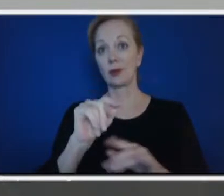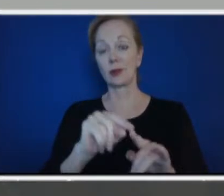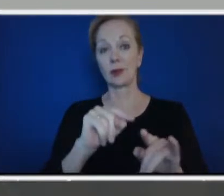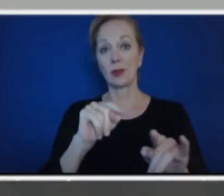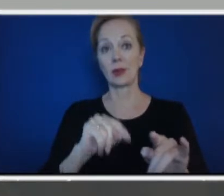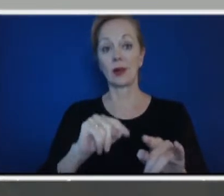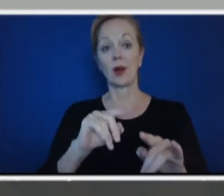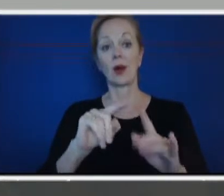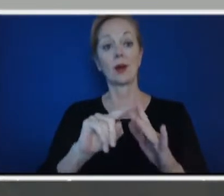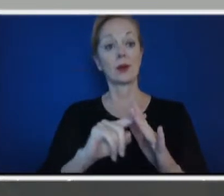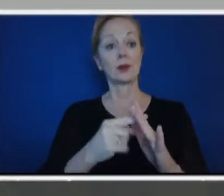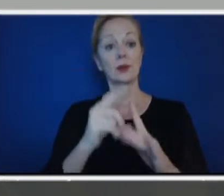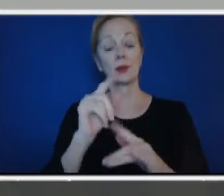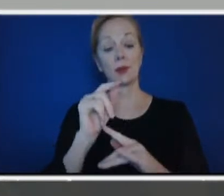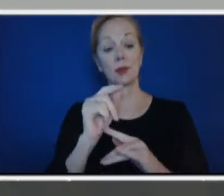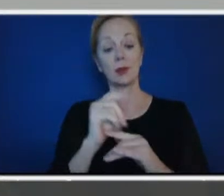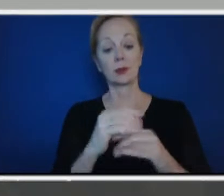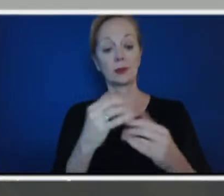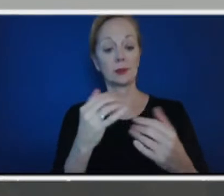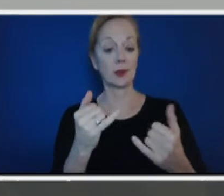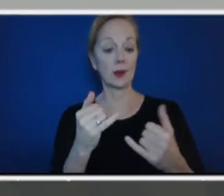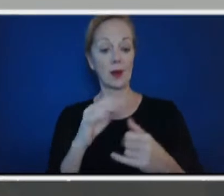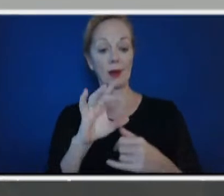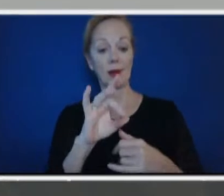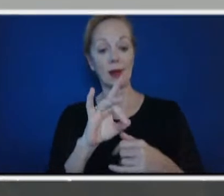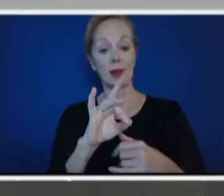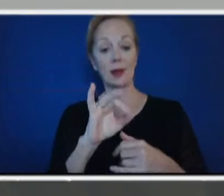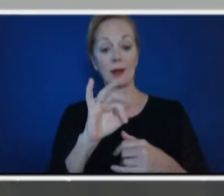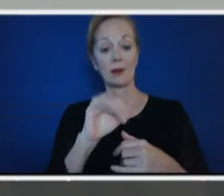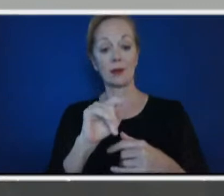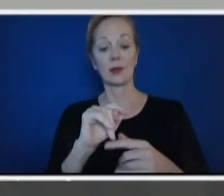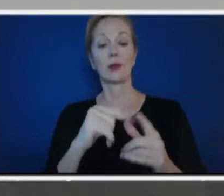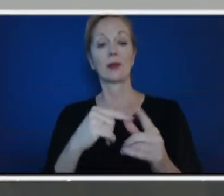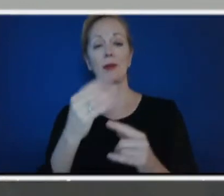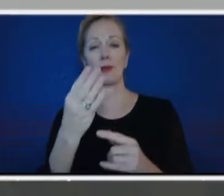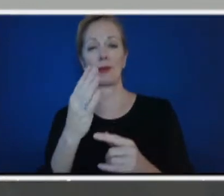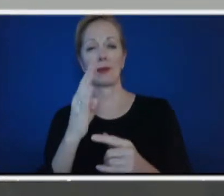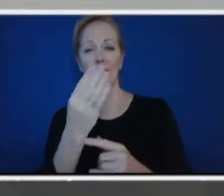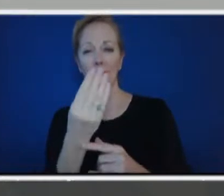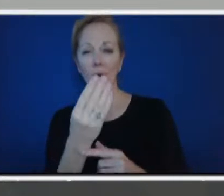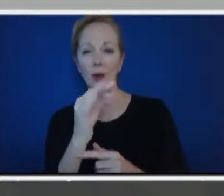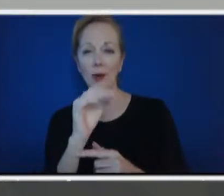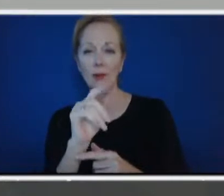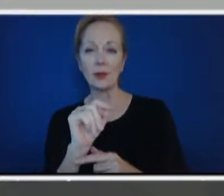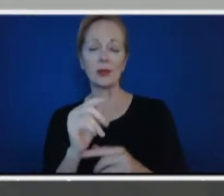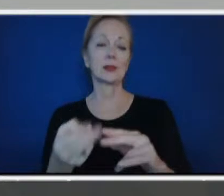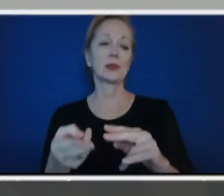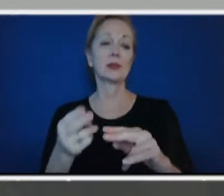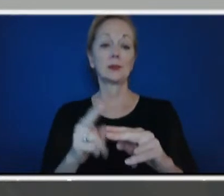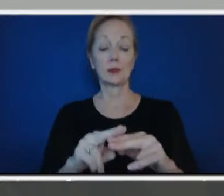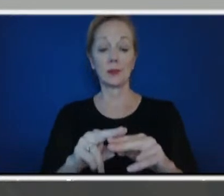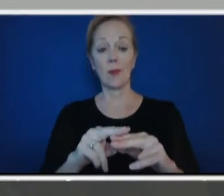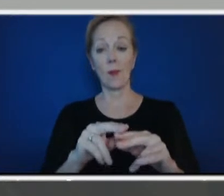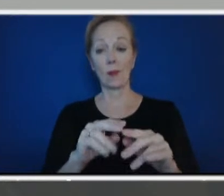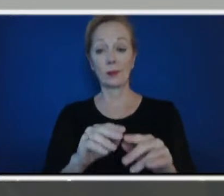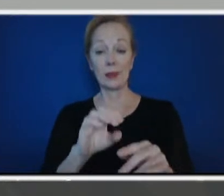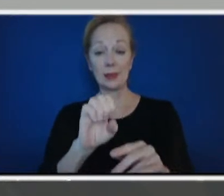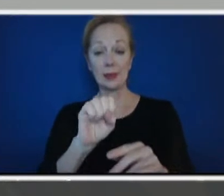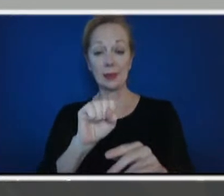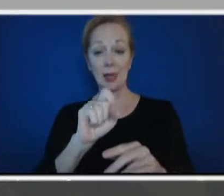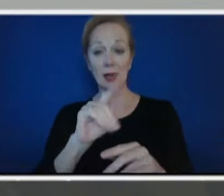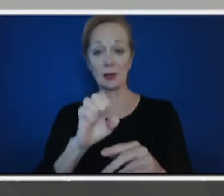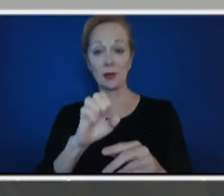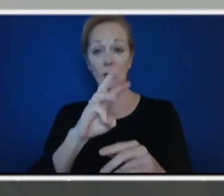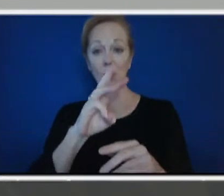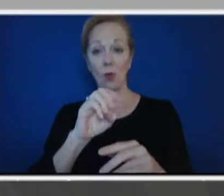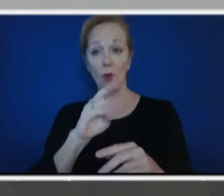original 20. And now we have an 8-foot planting strip and 14-foot sidewalk. So again, an increase to the sidewalk width from 6 to